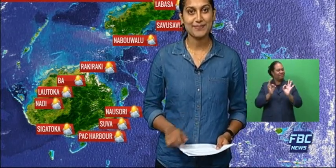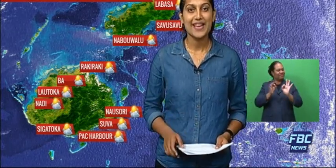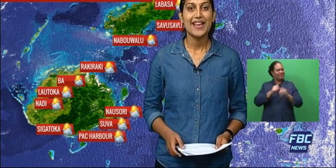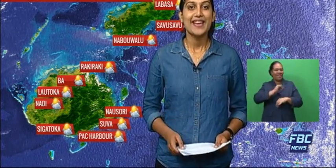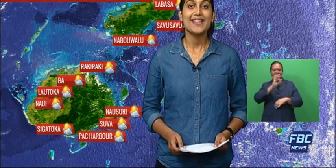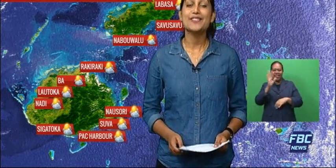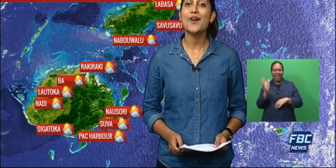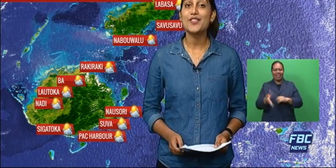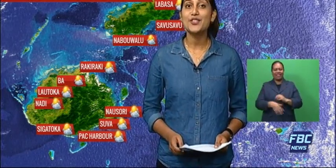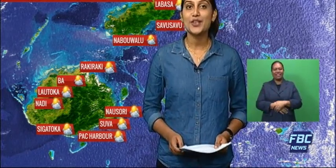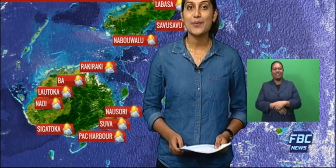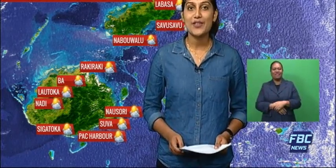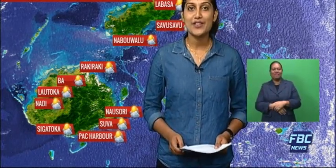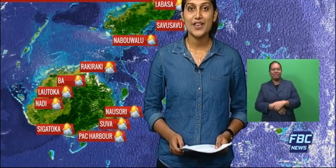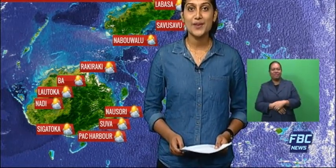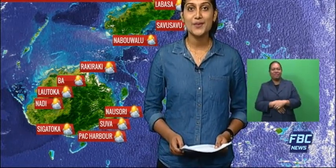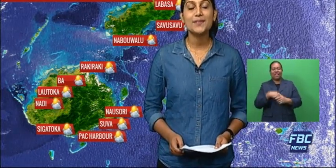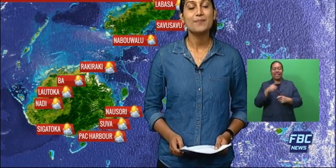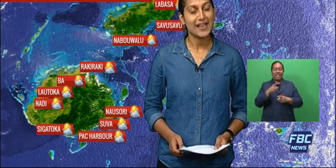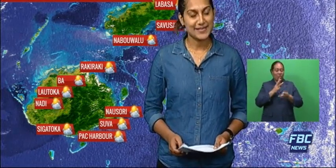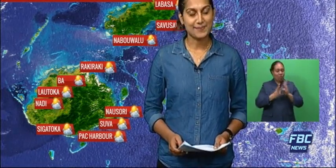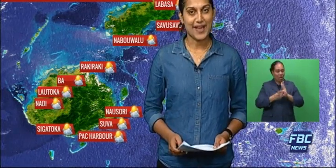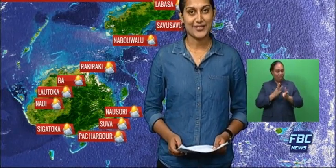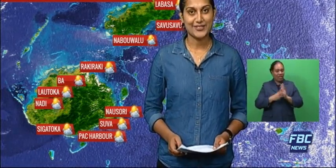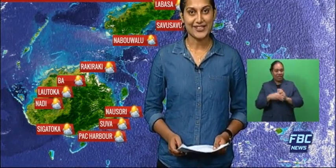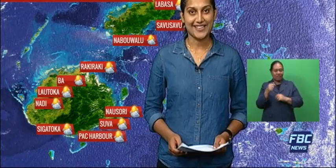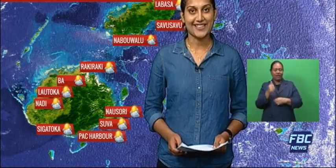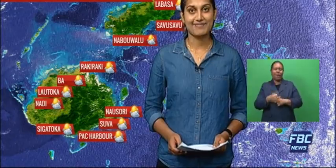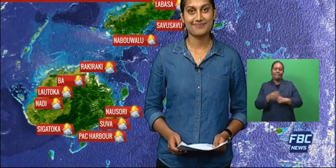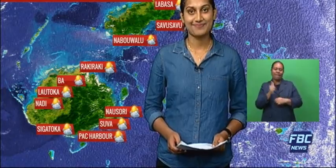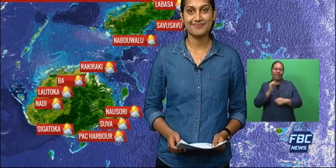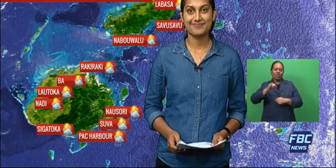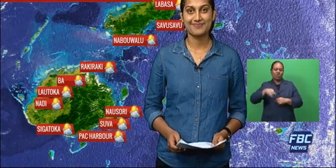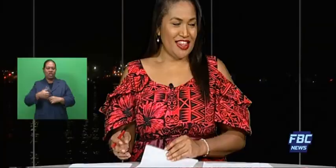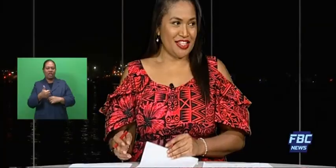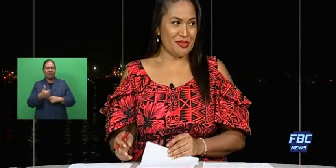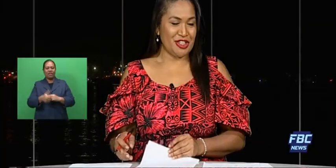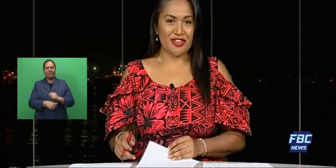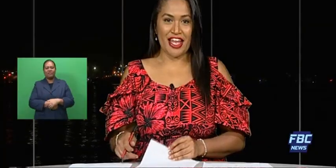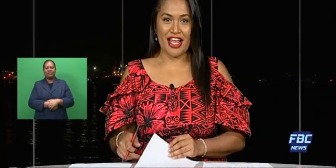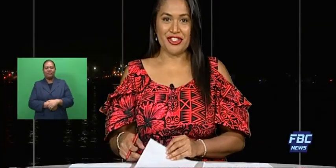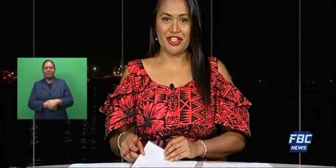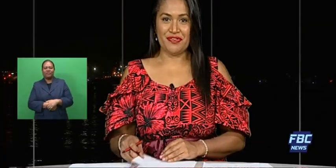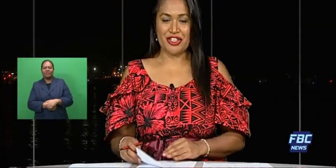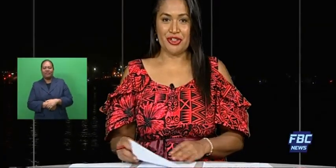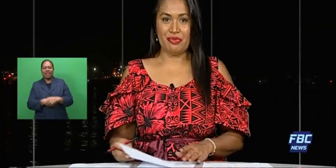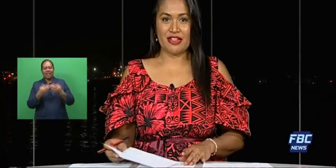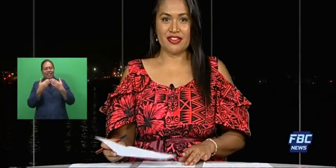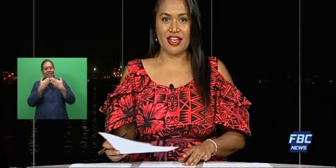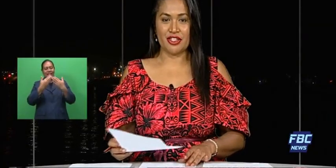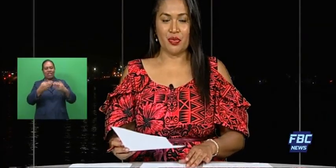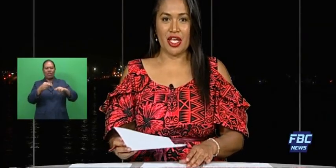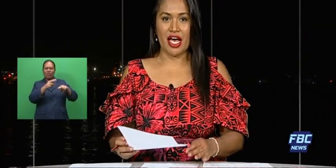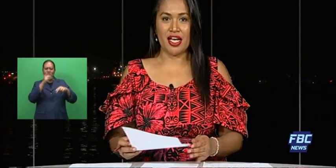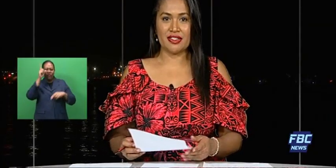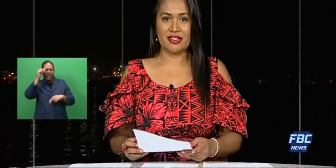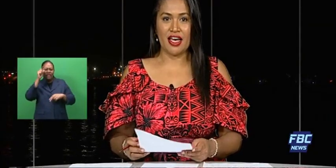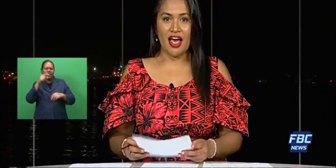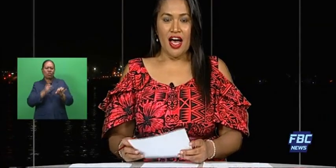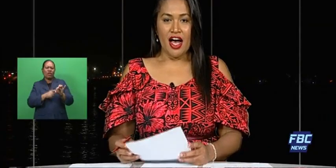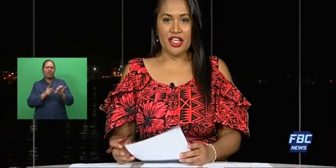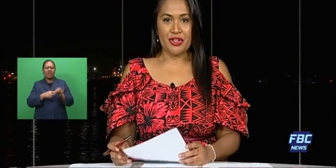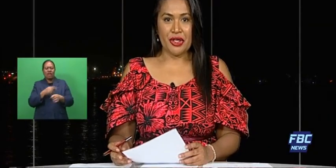fine. That's all the jolly weather news. It's back to Jackie. Thanks so much for that, Angie. In Fijian Pulse tonight, we